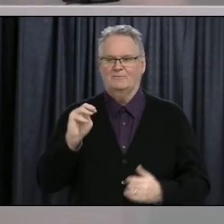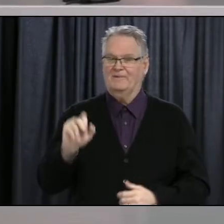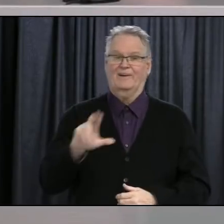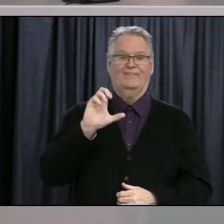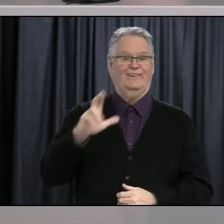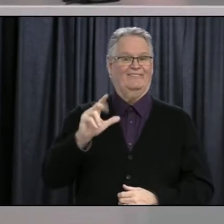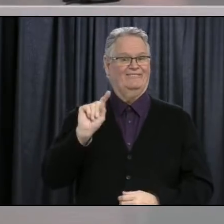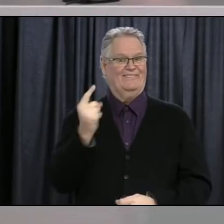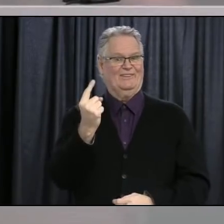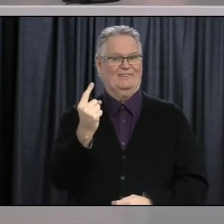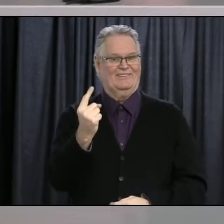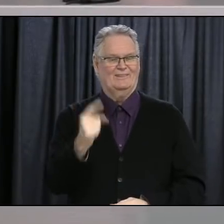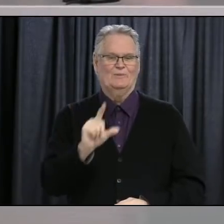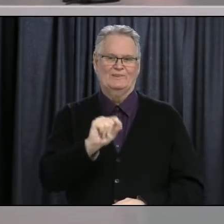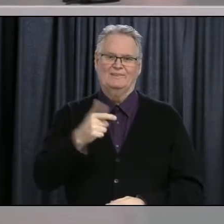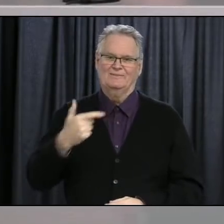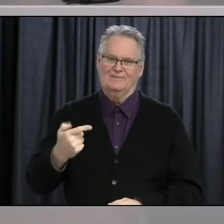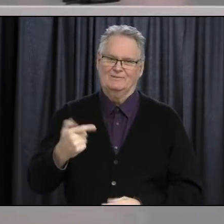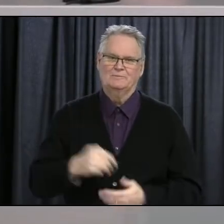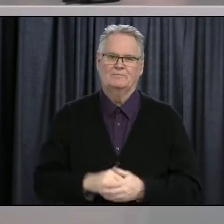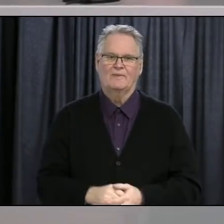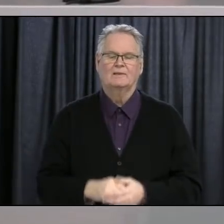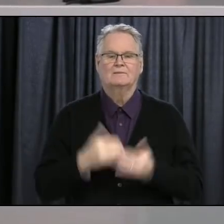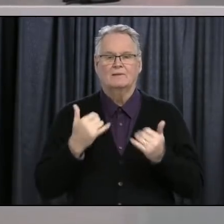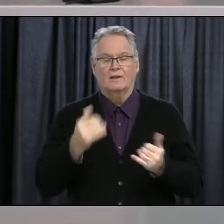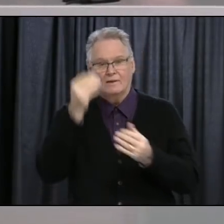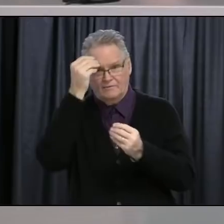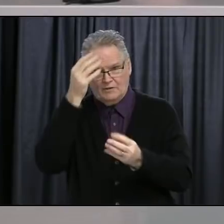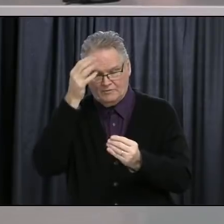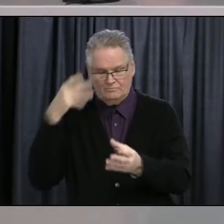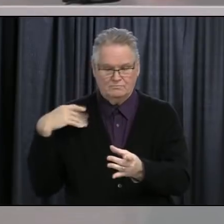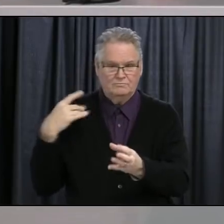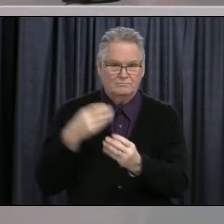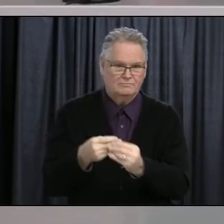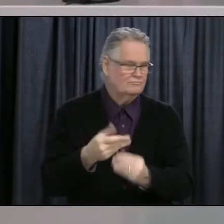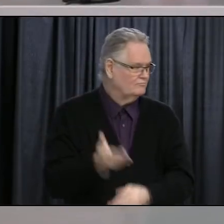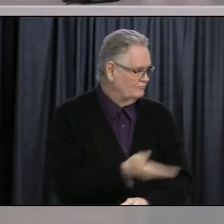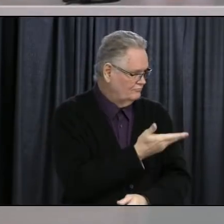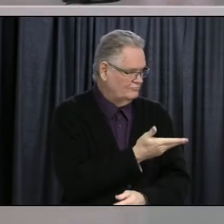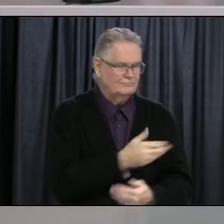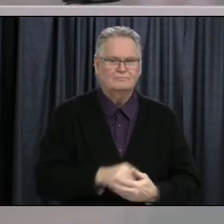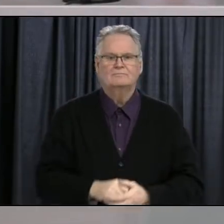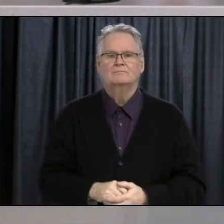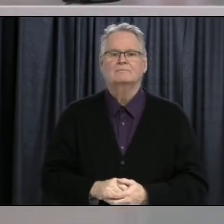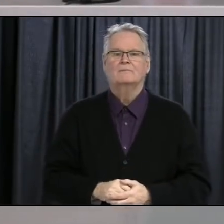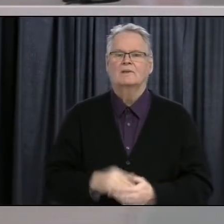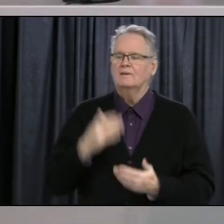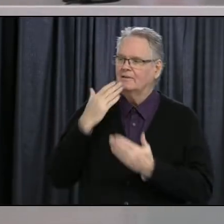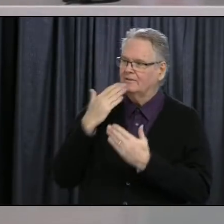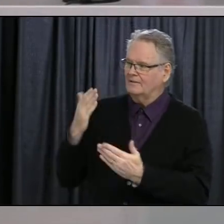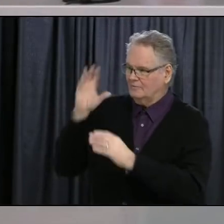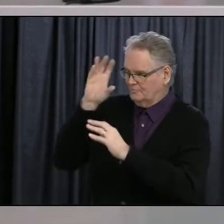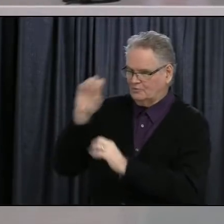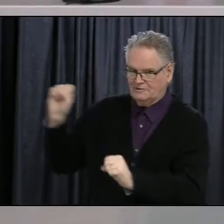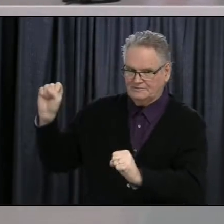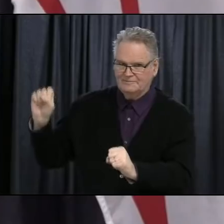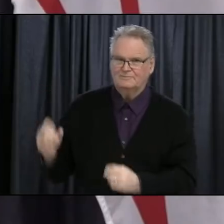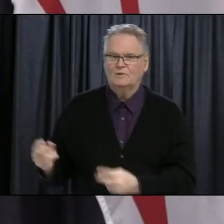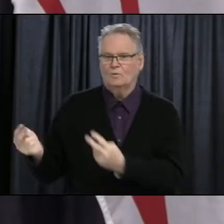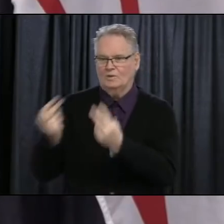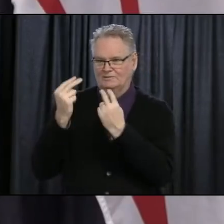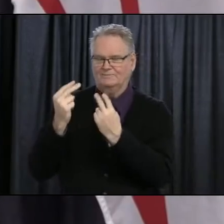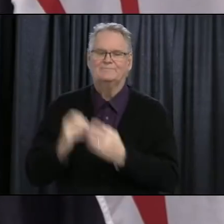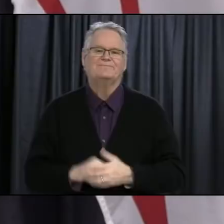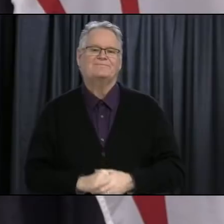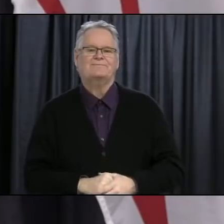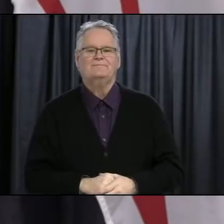update of the numbers since this weekend. Dr. Fitzgerald. Thank you, Premier. Good afternoon, everyone. Thanks for joining us.